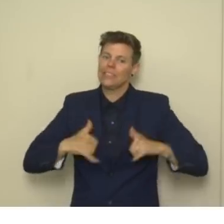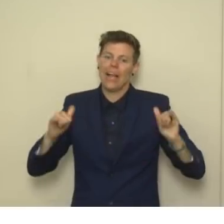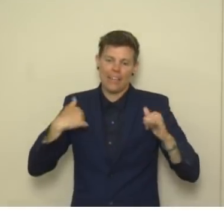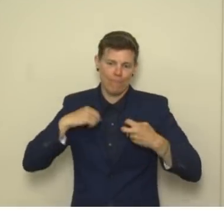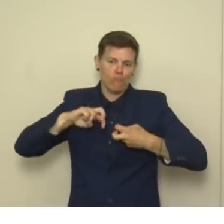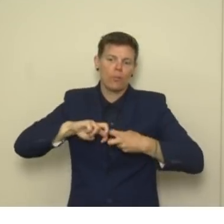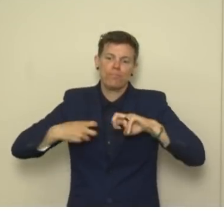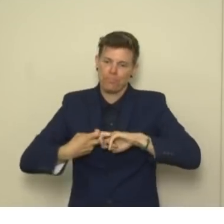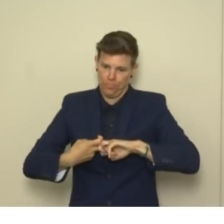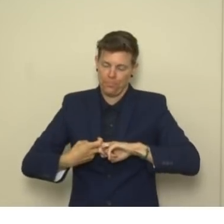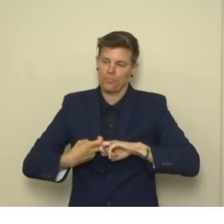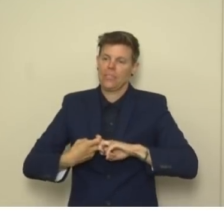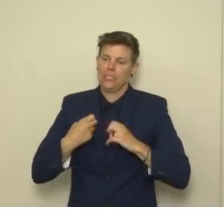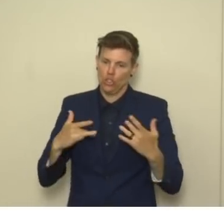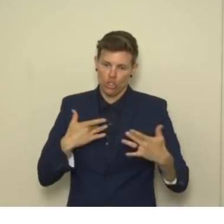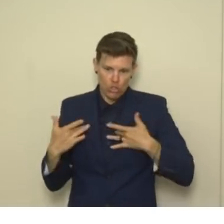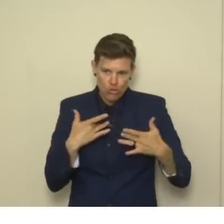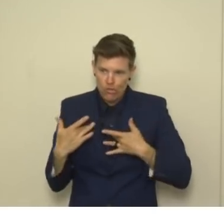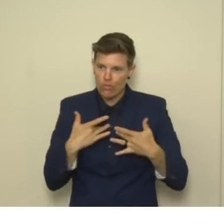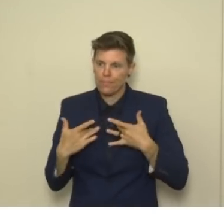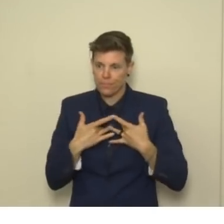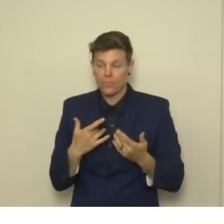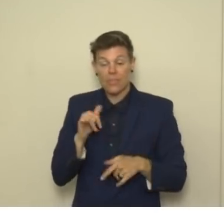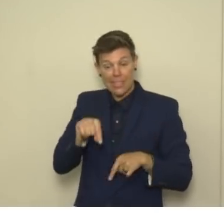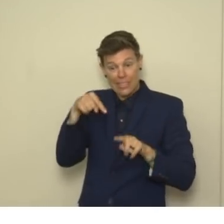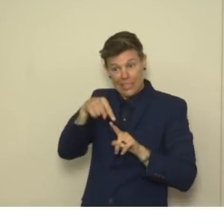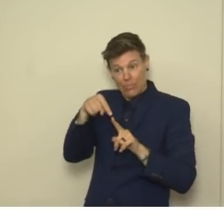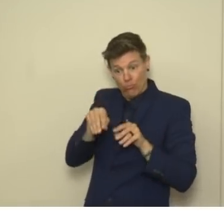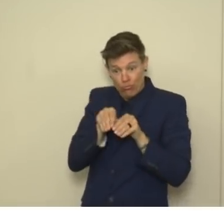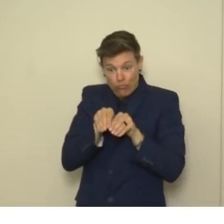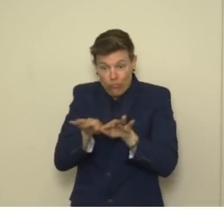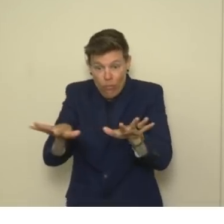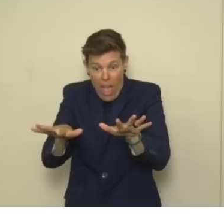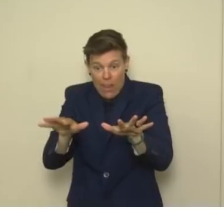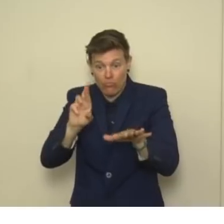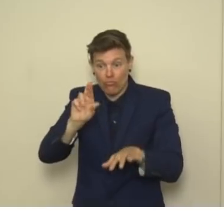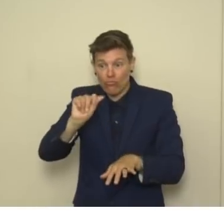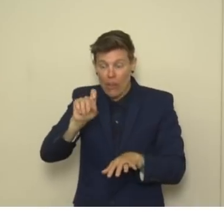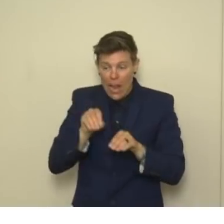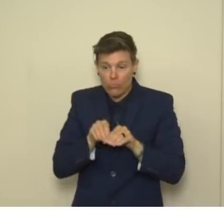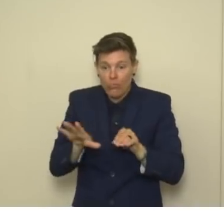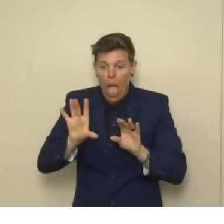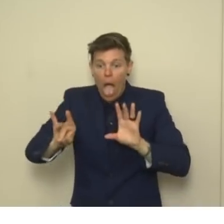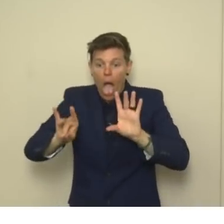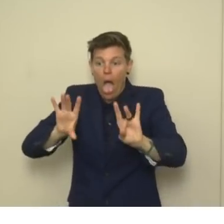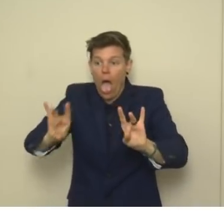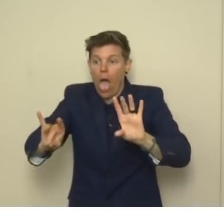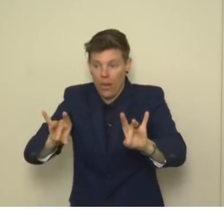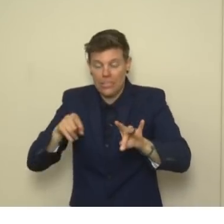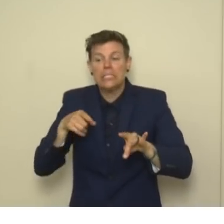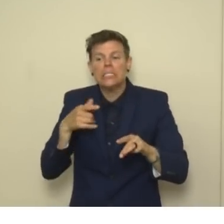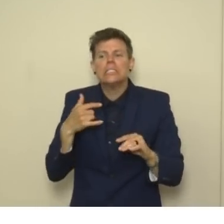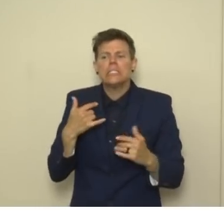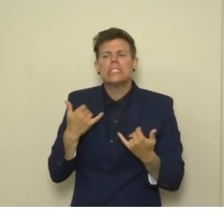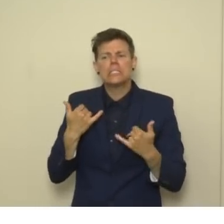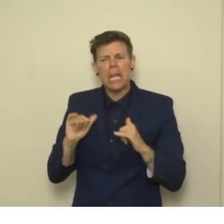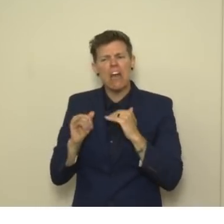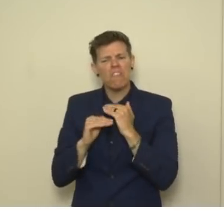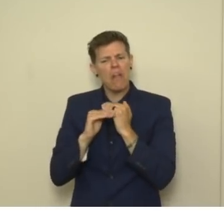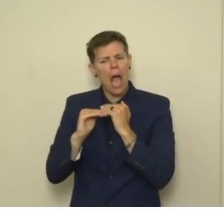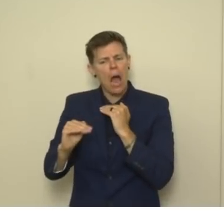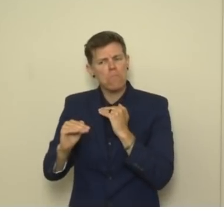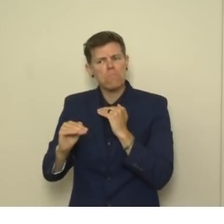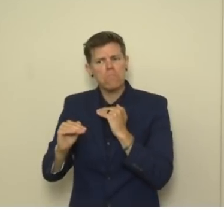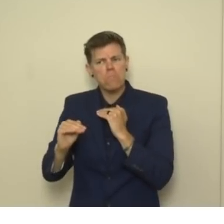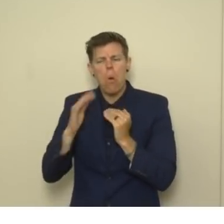I'm going to come back to the spread rate and notice that this curve here is essentially, the top part of it is flat. And I am going to come back to that